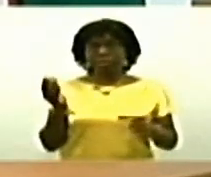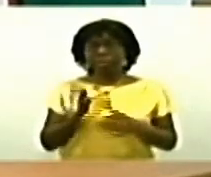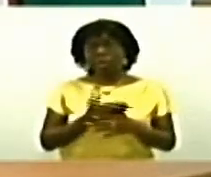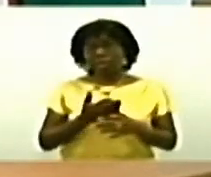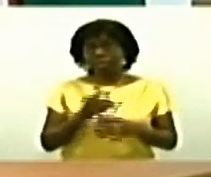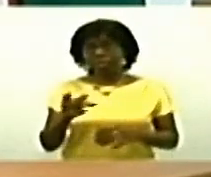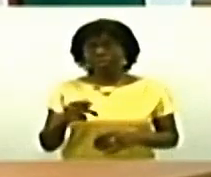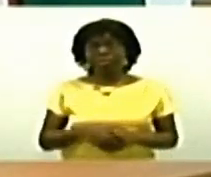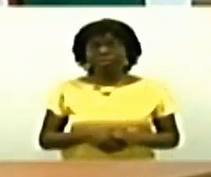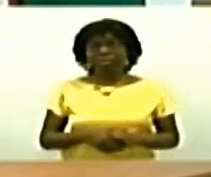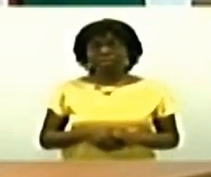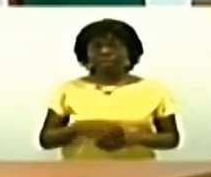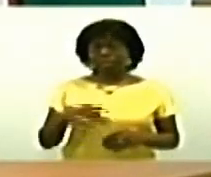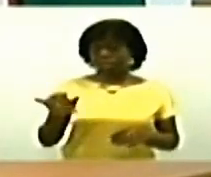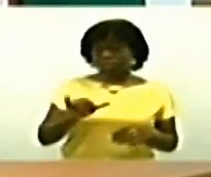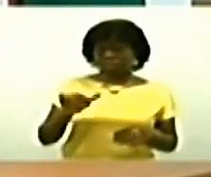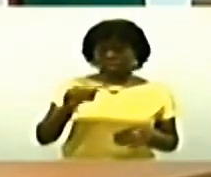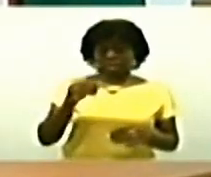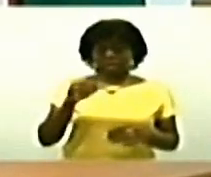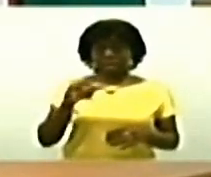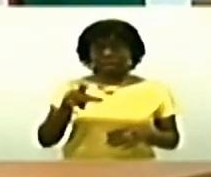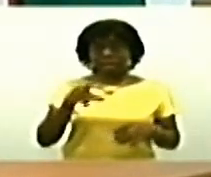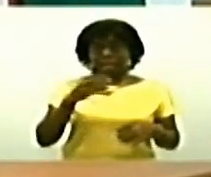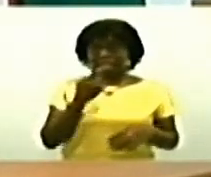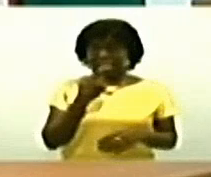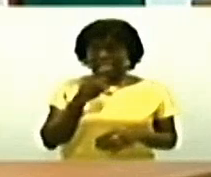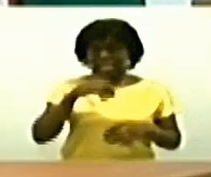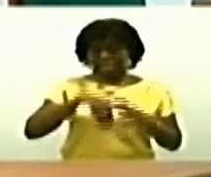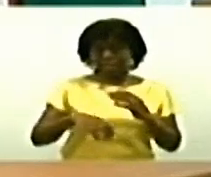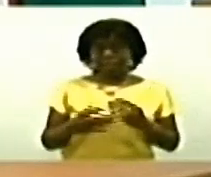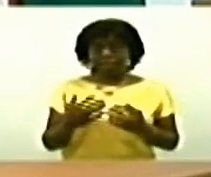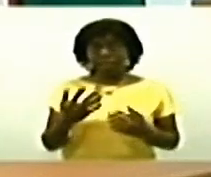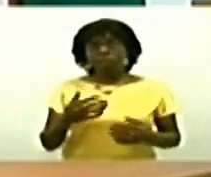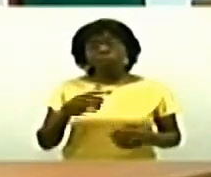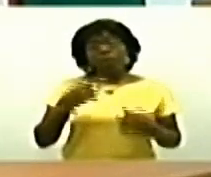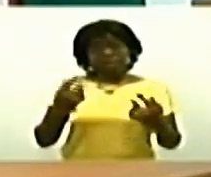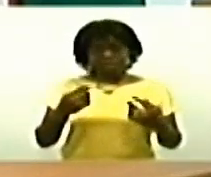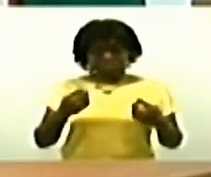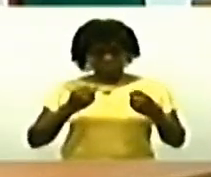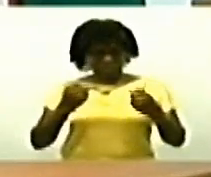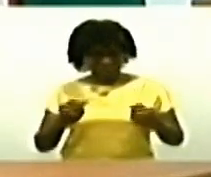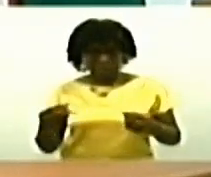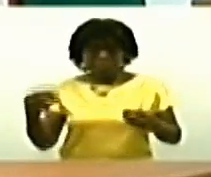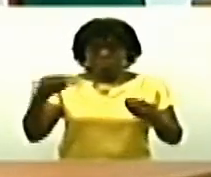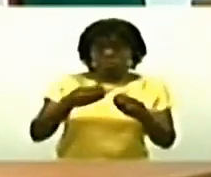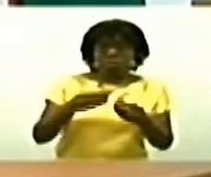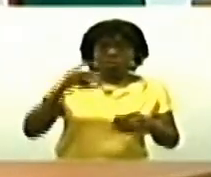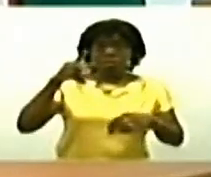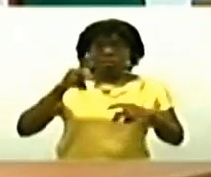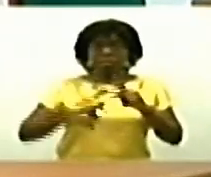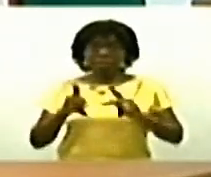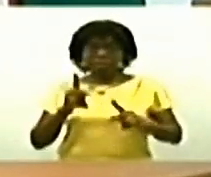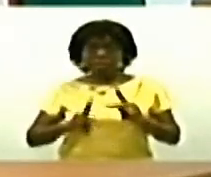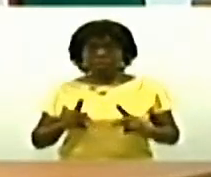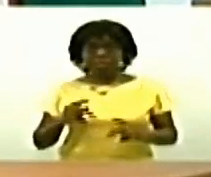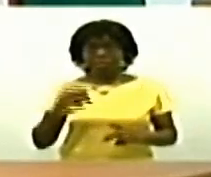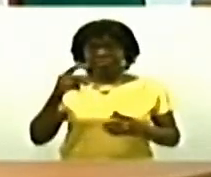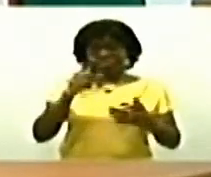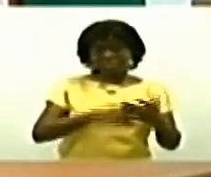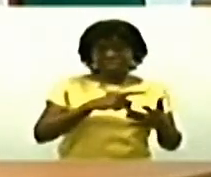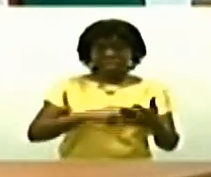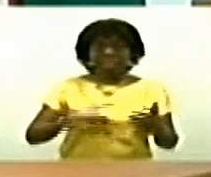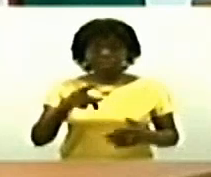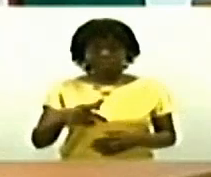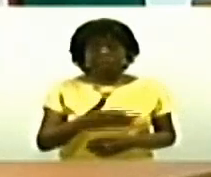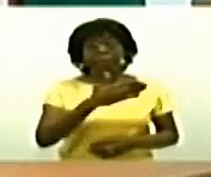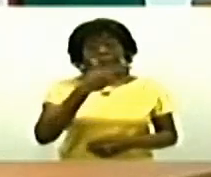Like iron in the fire, the more attacks you get, the more ridicule you get, the